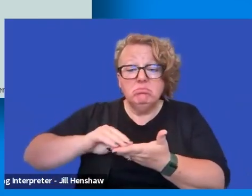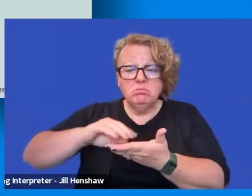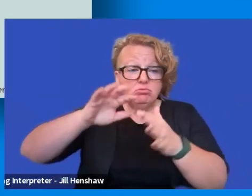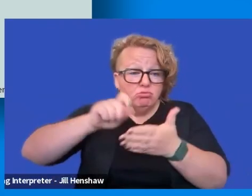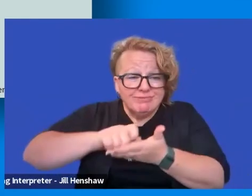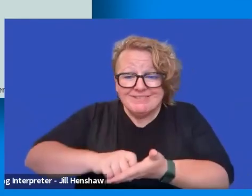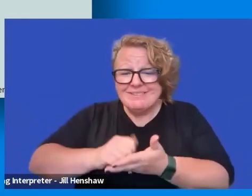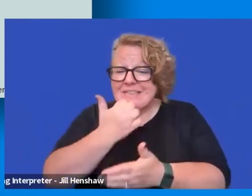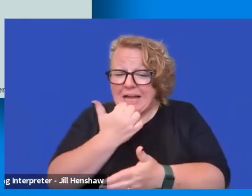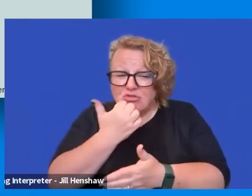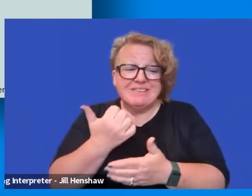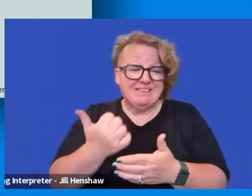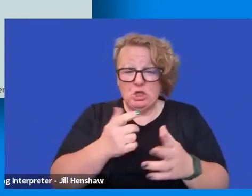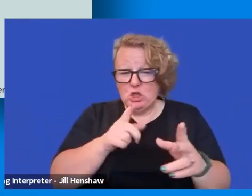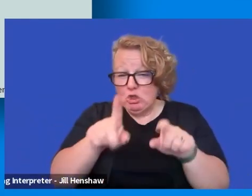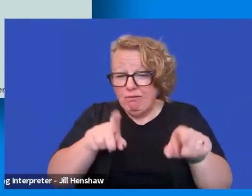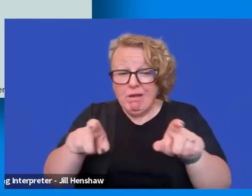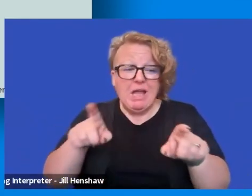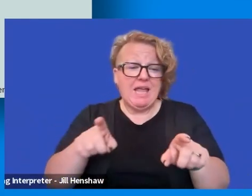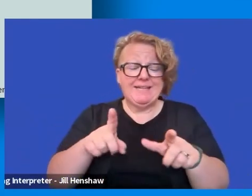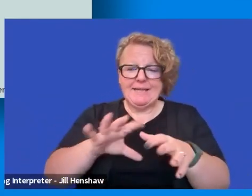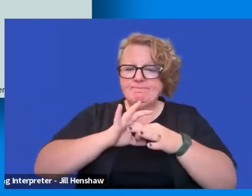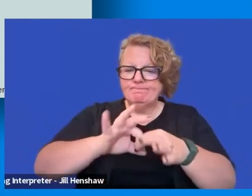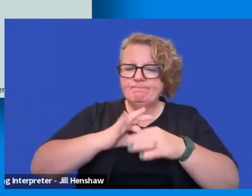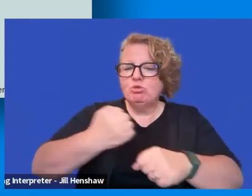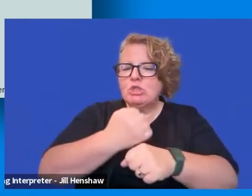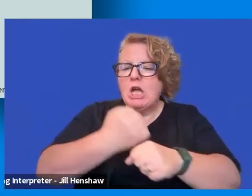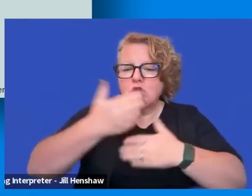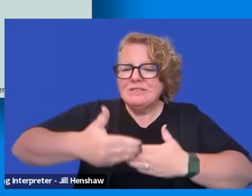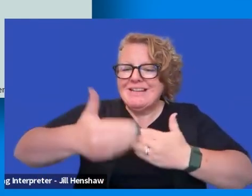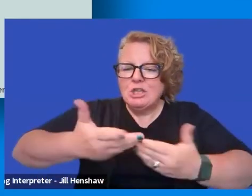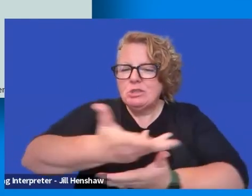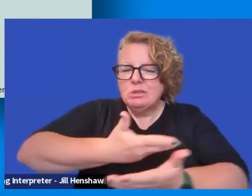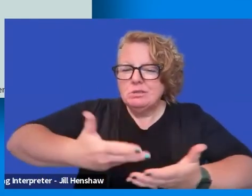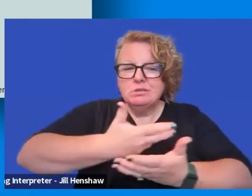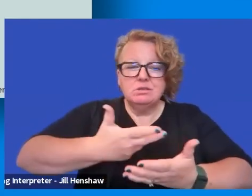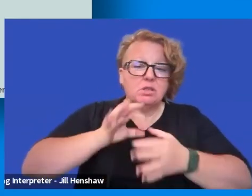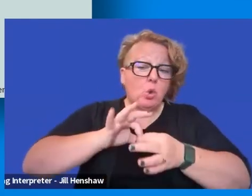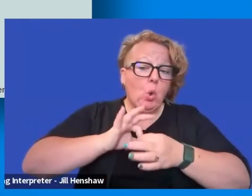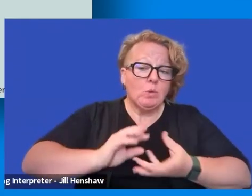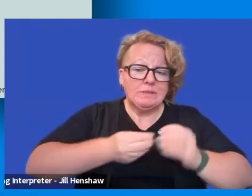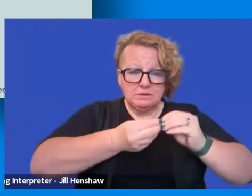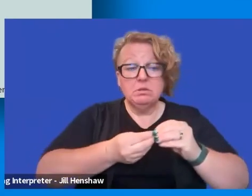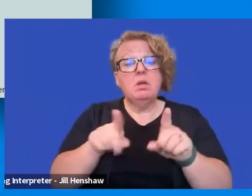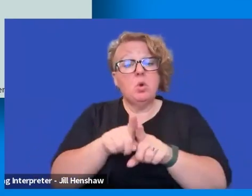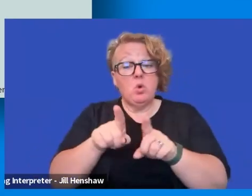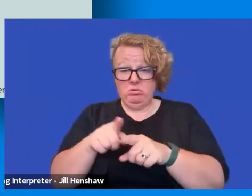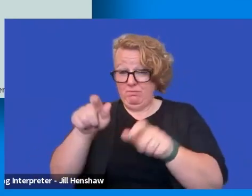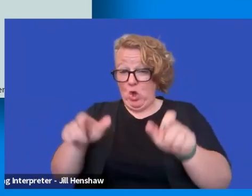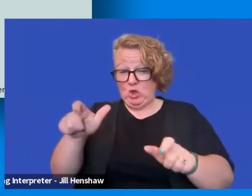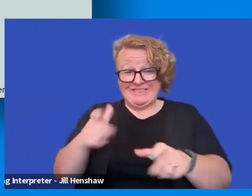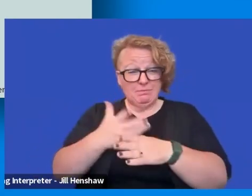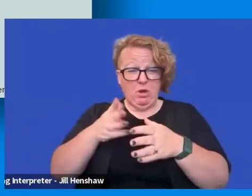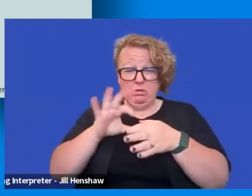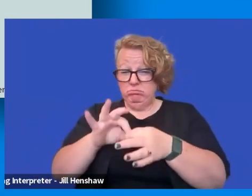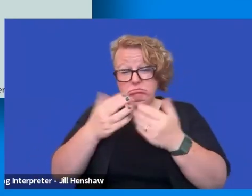and we also had co-production, co-design sessions with stakeholders. We worked with a range of participants, so there were